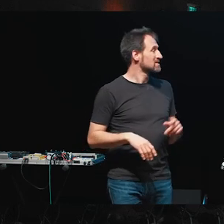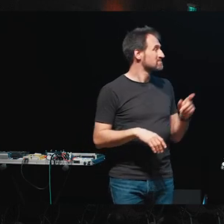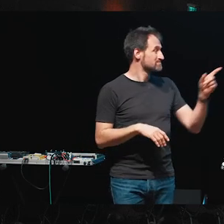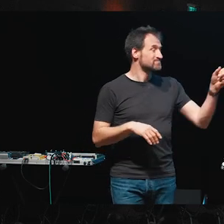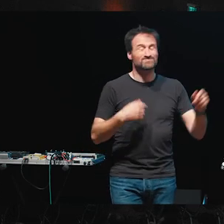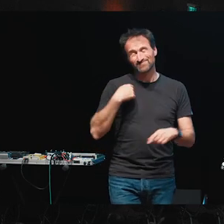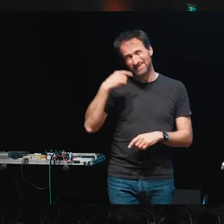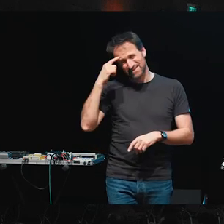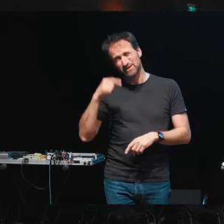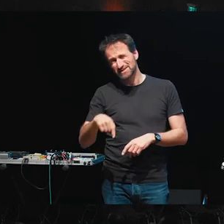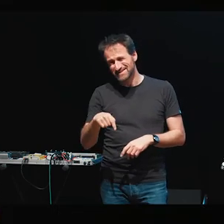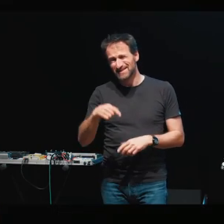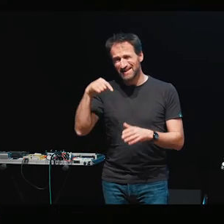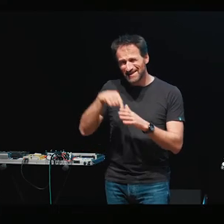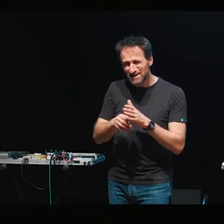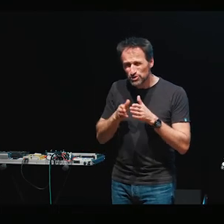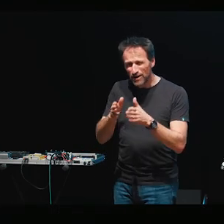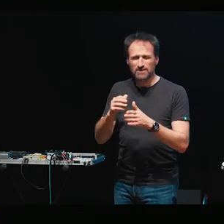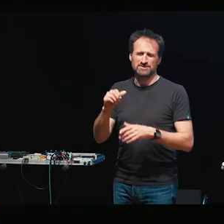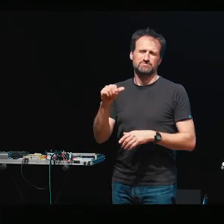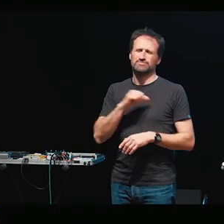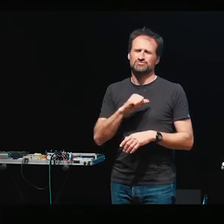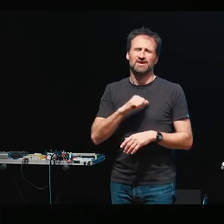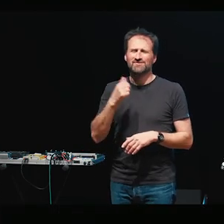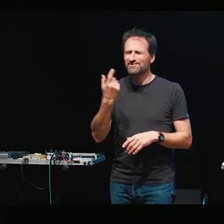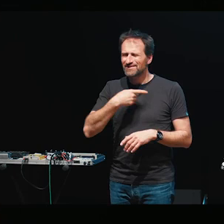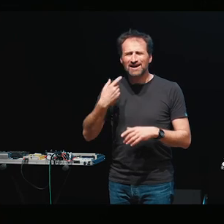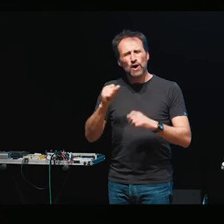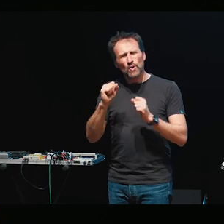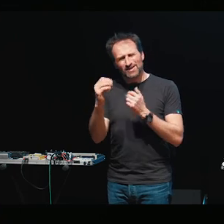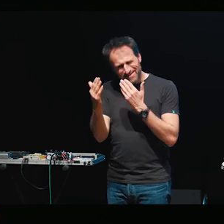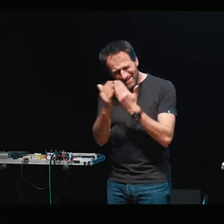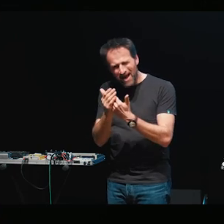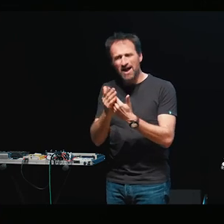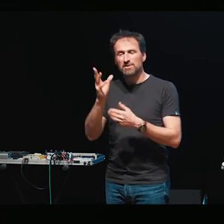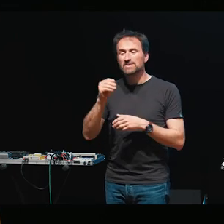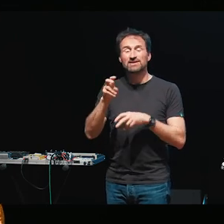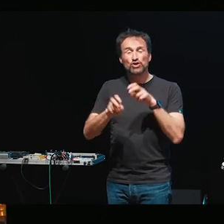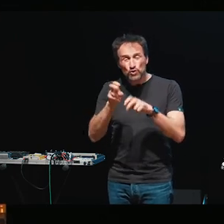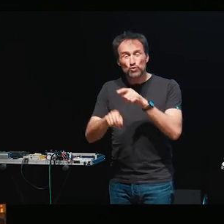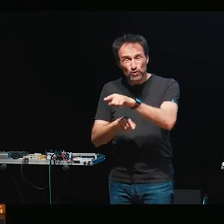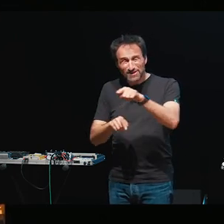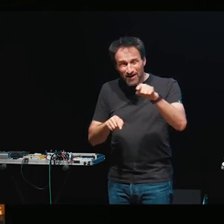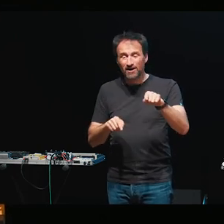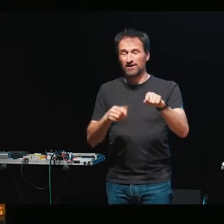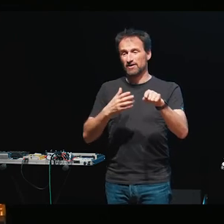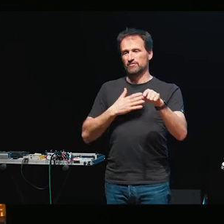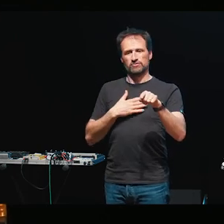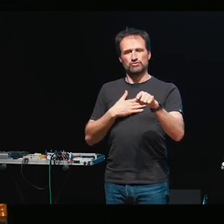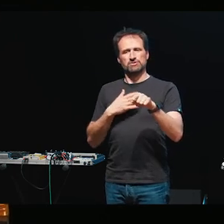also in the DeepTrack, we saw that it's so amazing that how close we actually get to the users, to